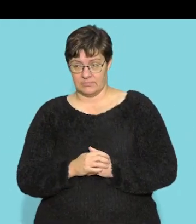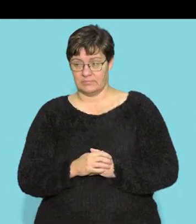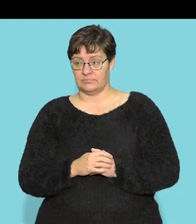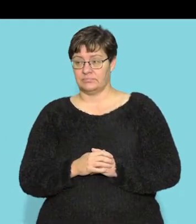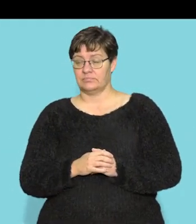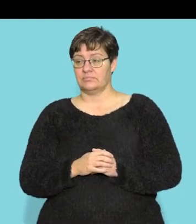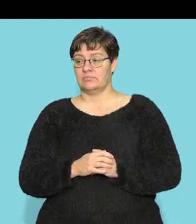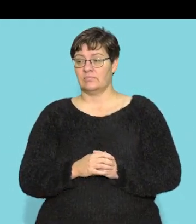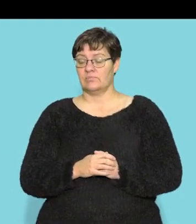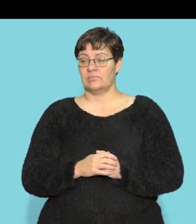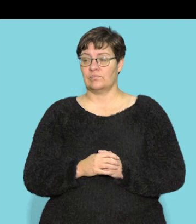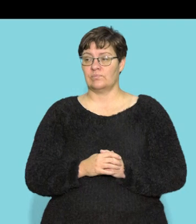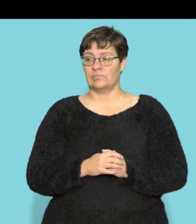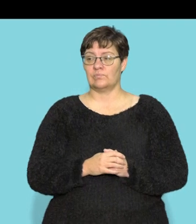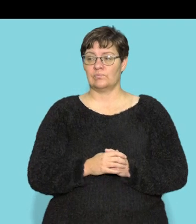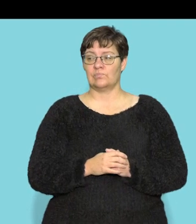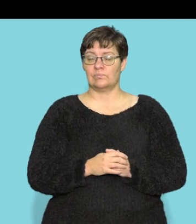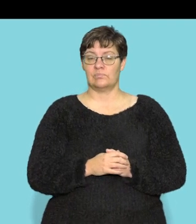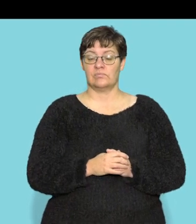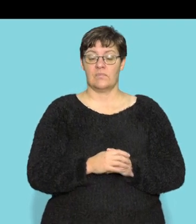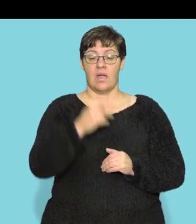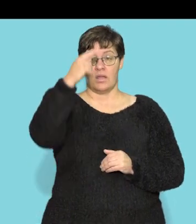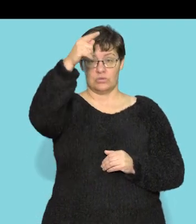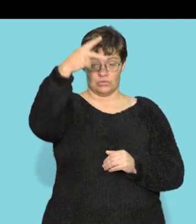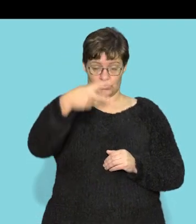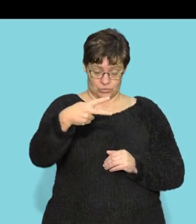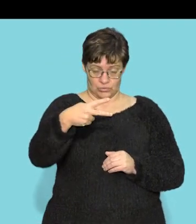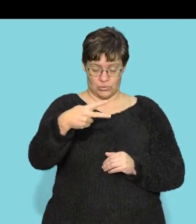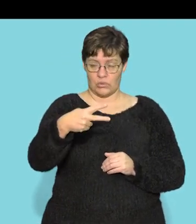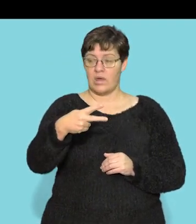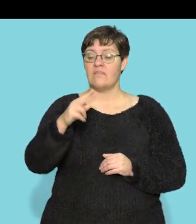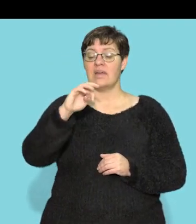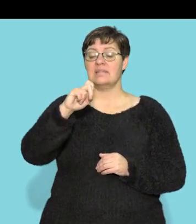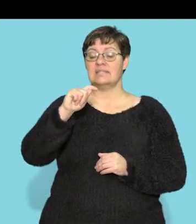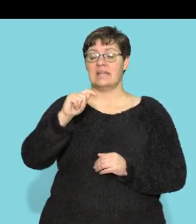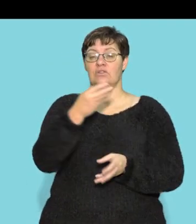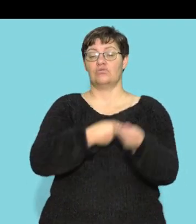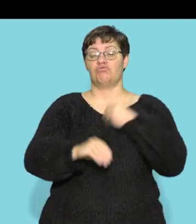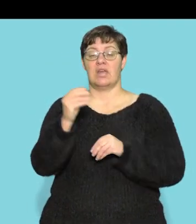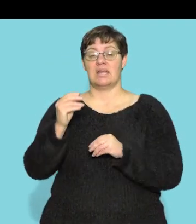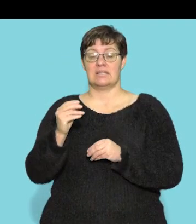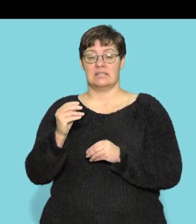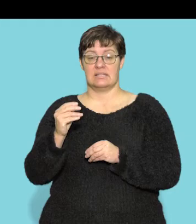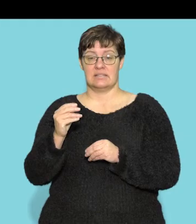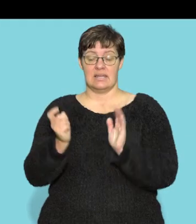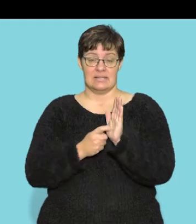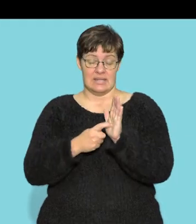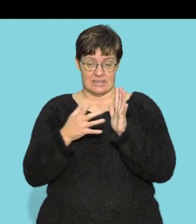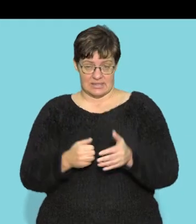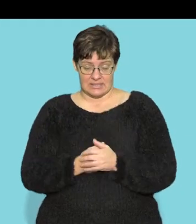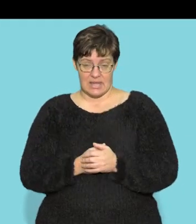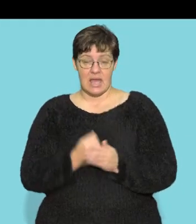Obviously, we would, after these two figures, we would have a net trade debtors. Then you bring in your